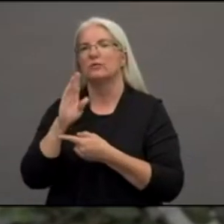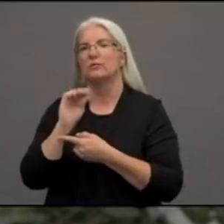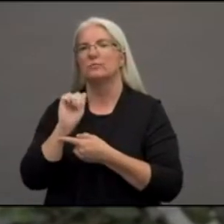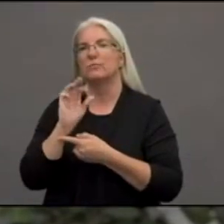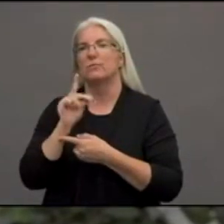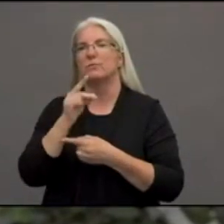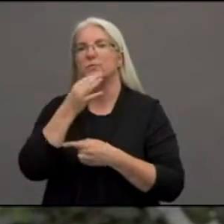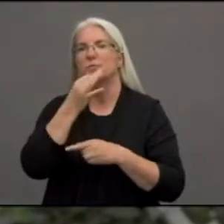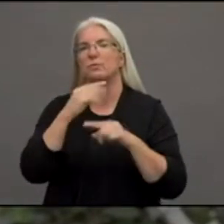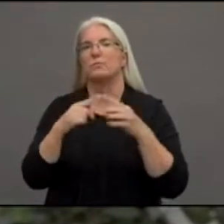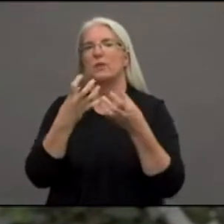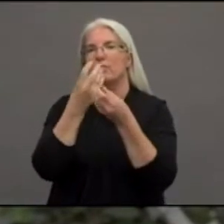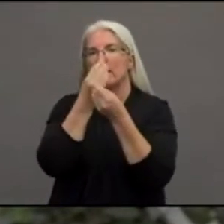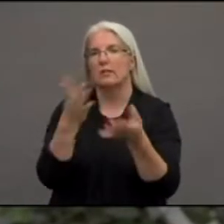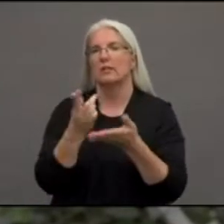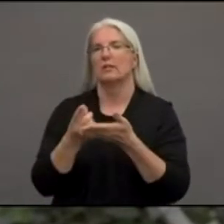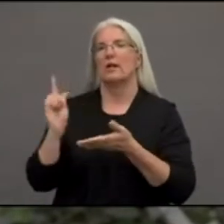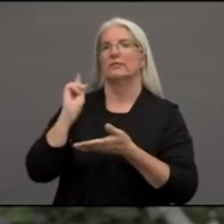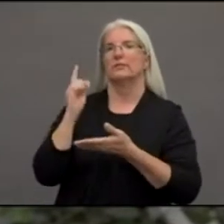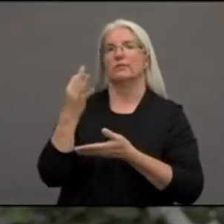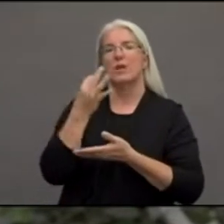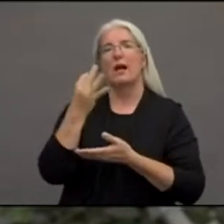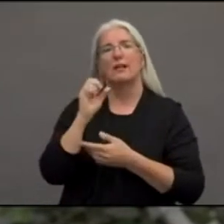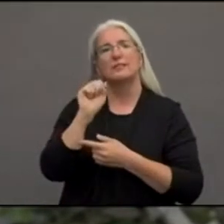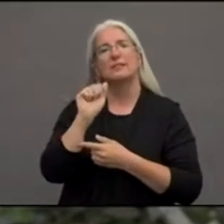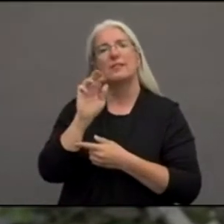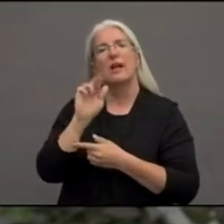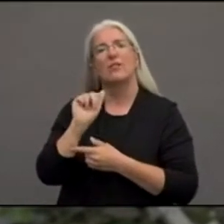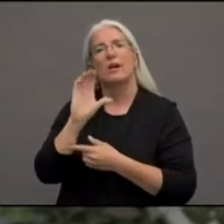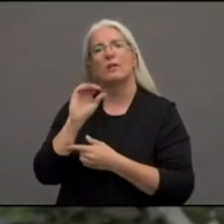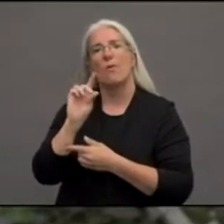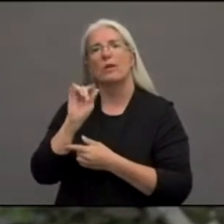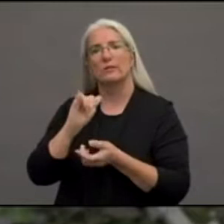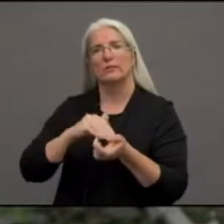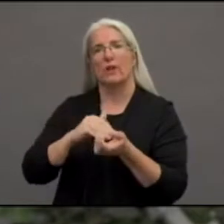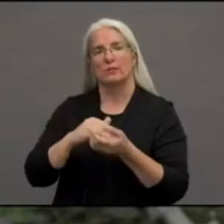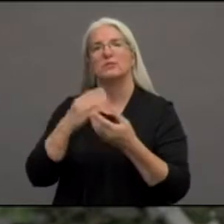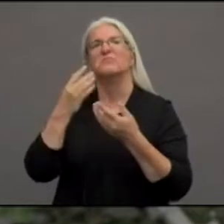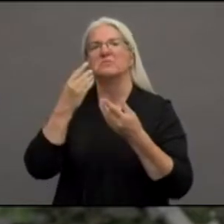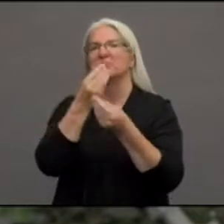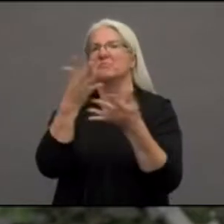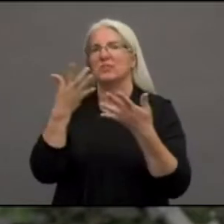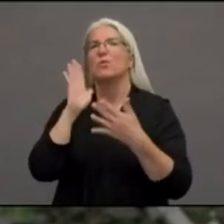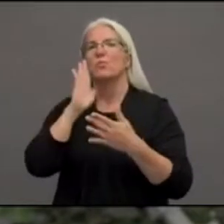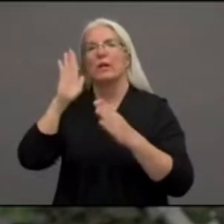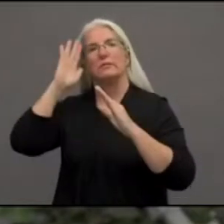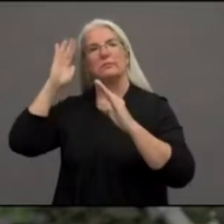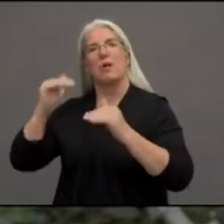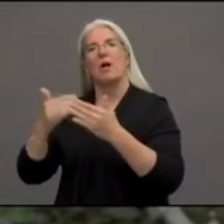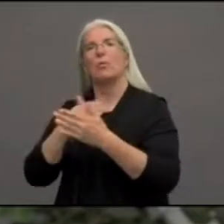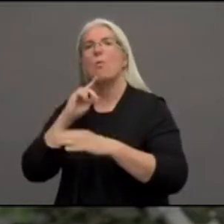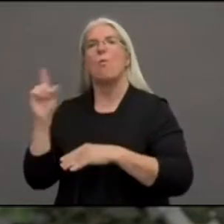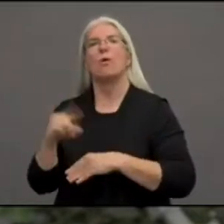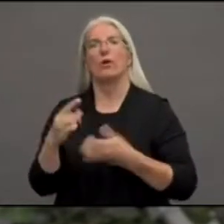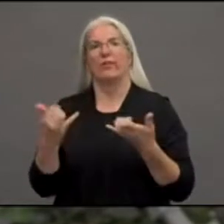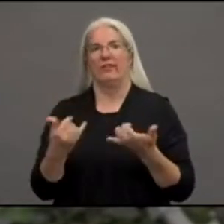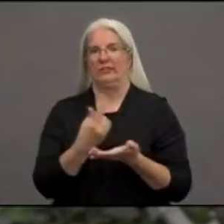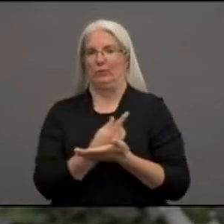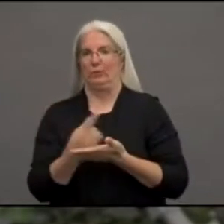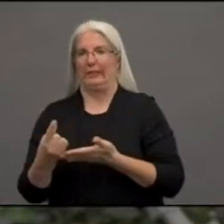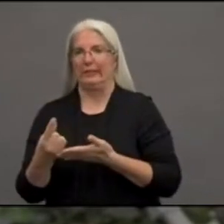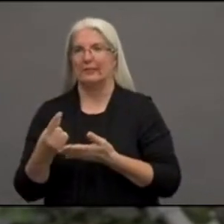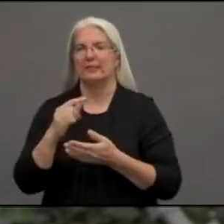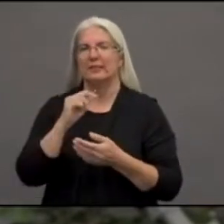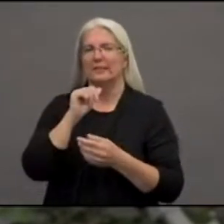a statement saying that we should anticipate a new order sometime this week, and it may, while she was not specific,